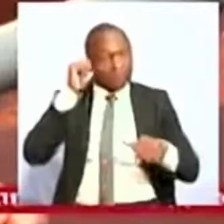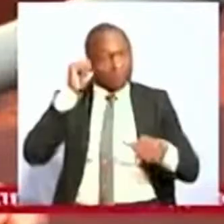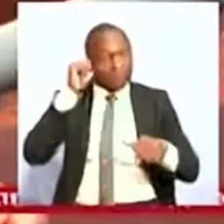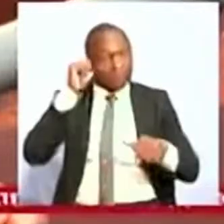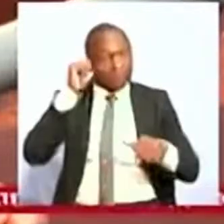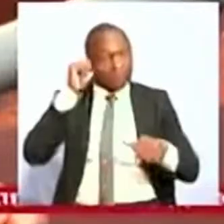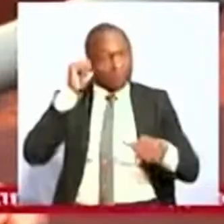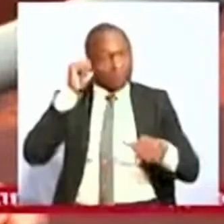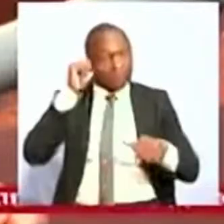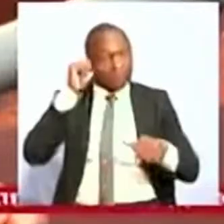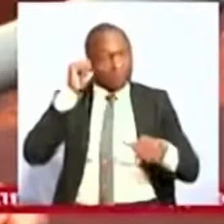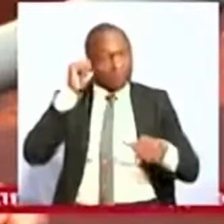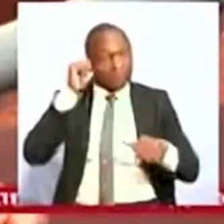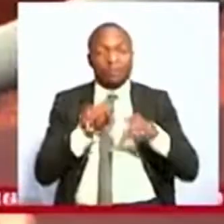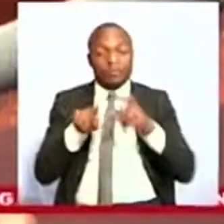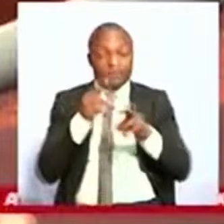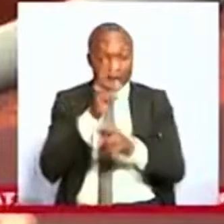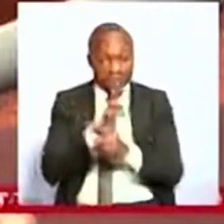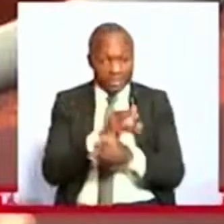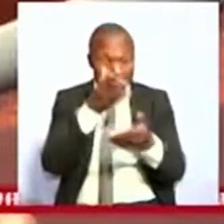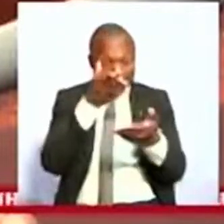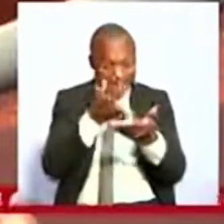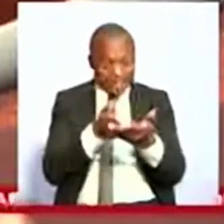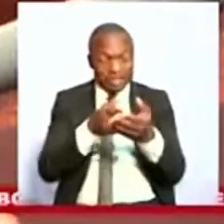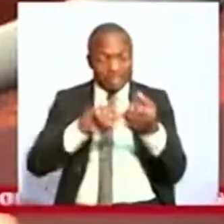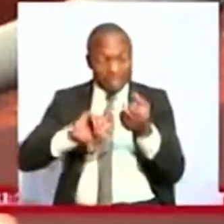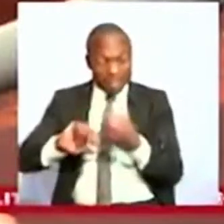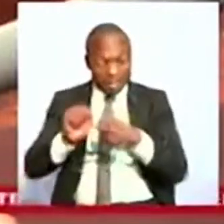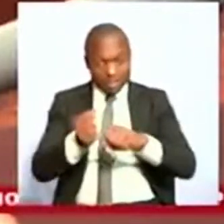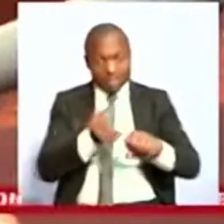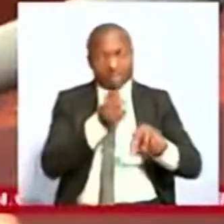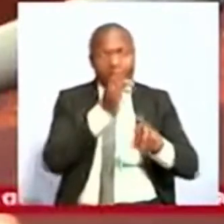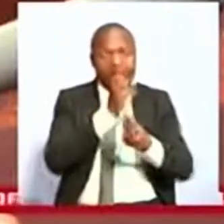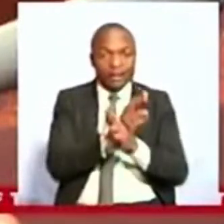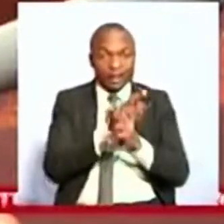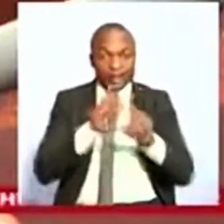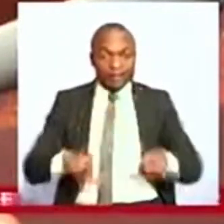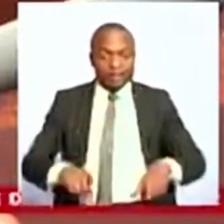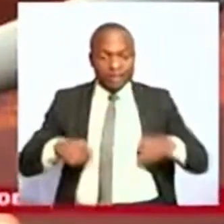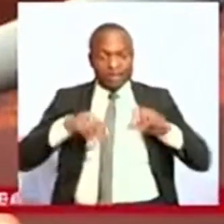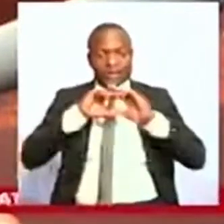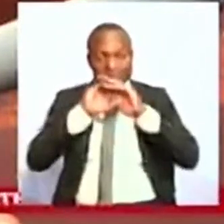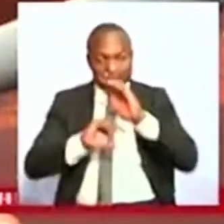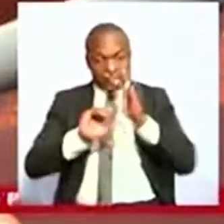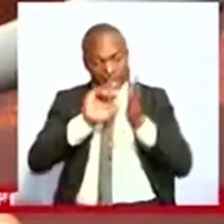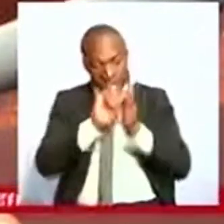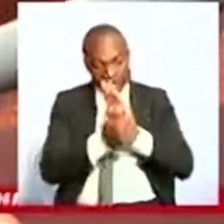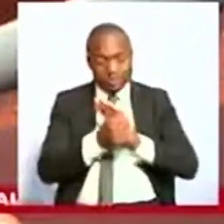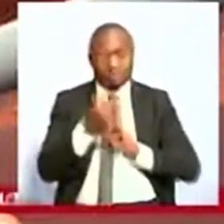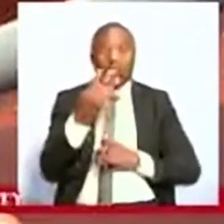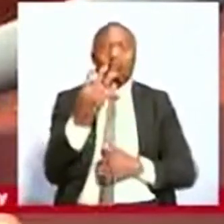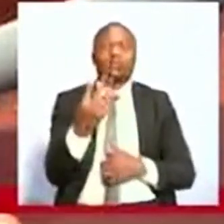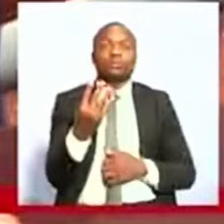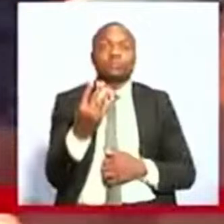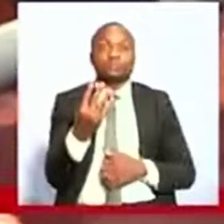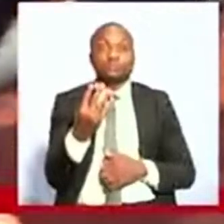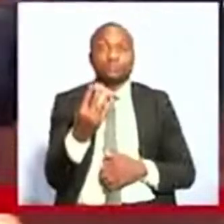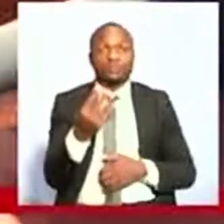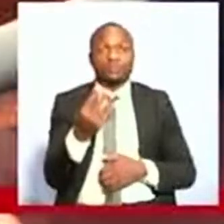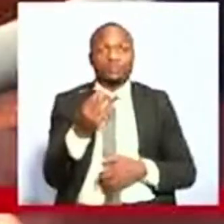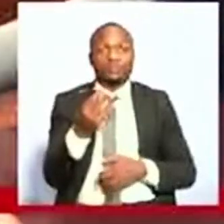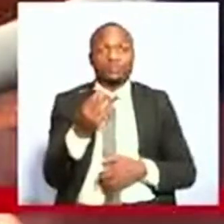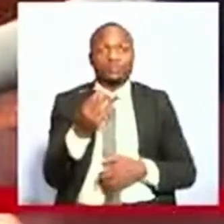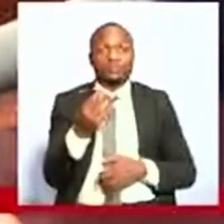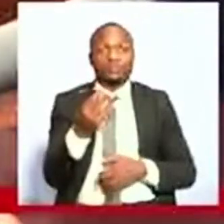Human and People's Rights. Equally, this also protects the right to life under Article 4, where the right